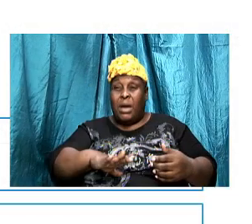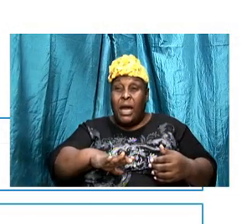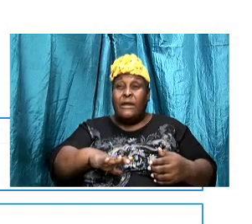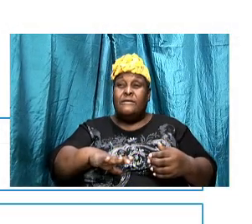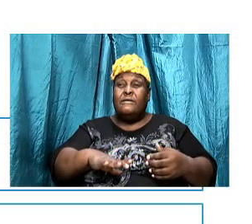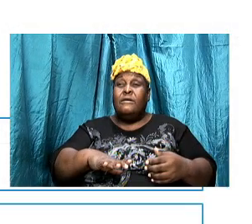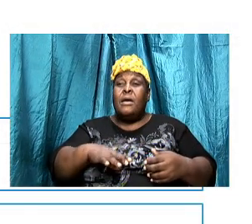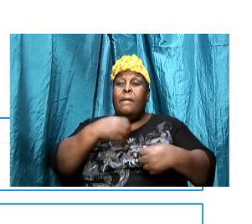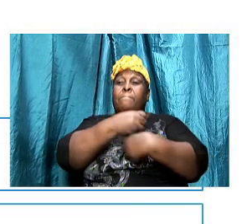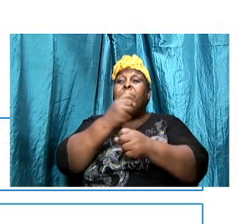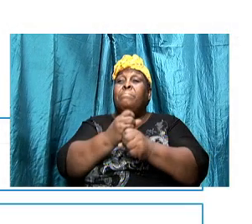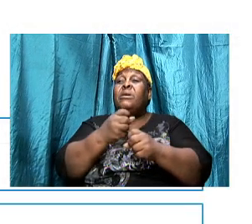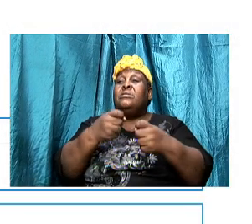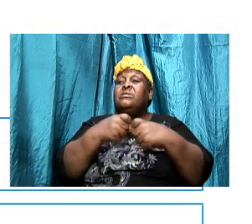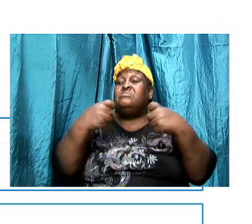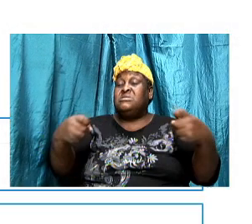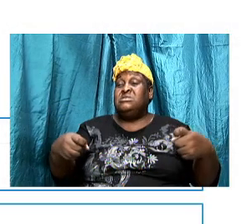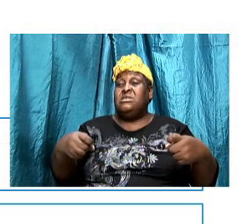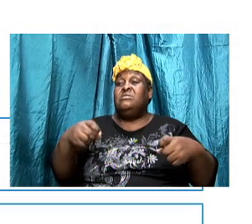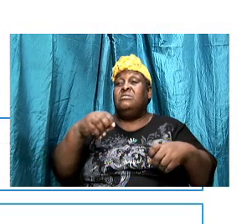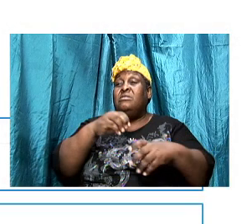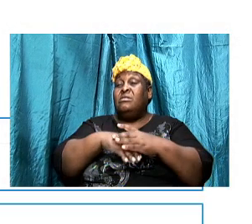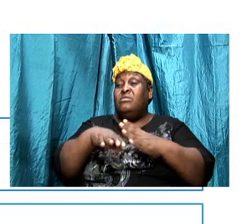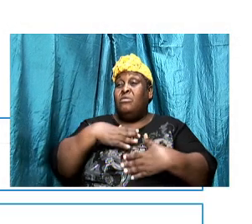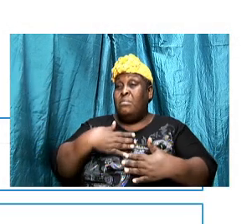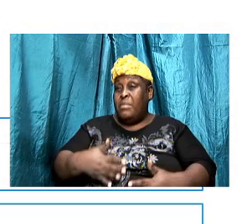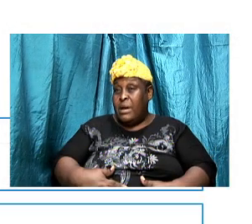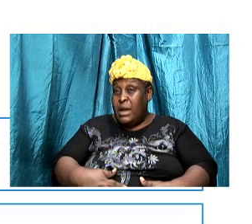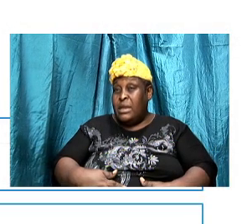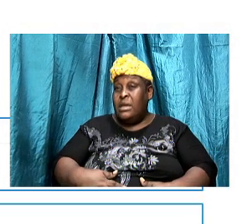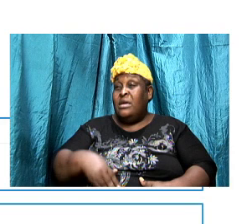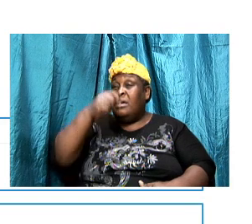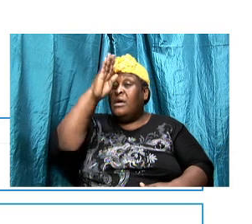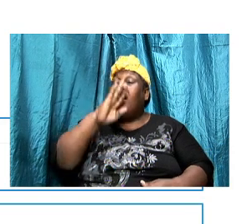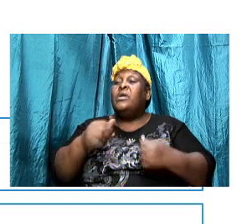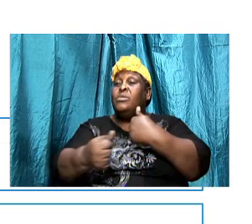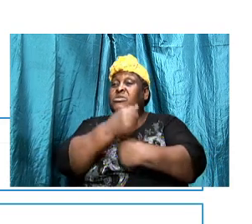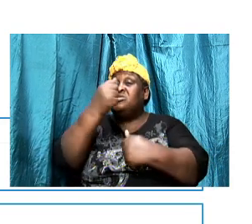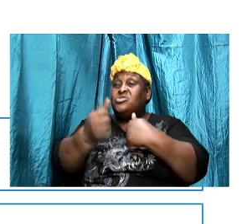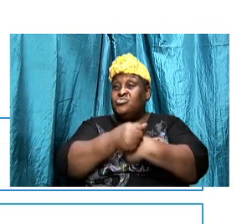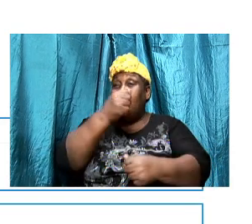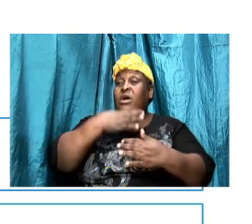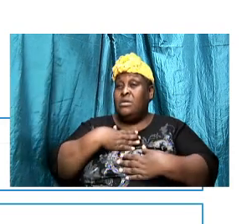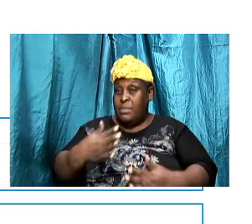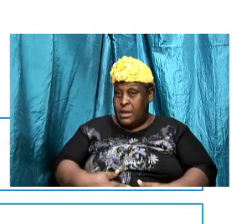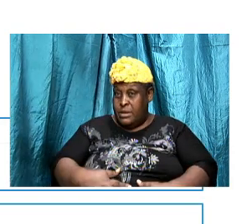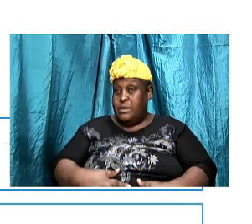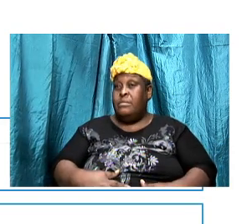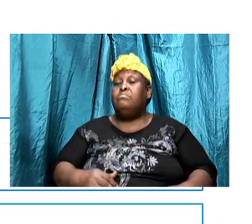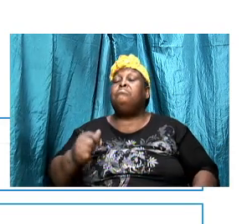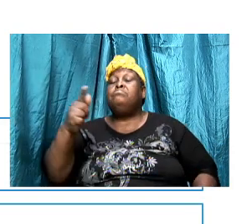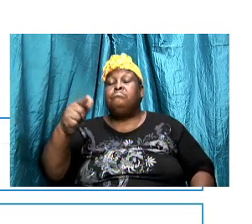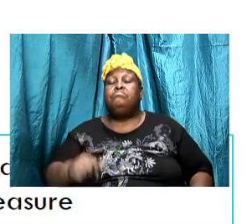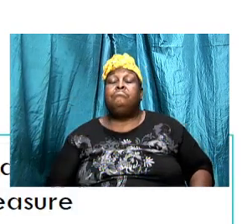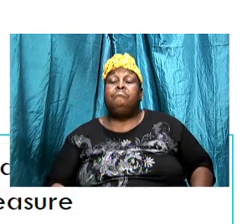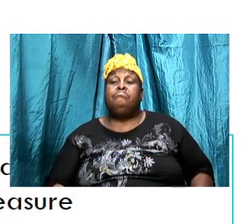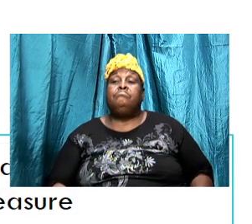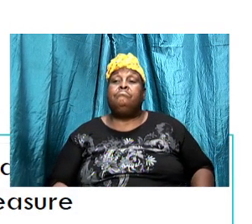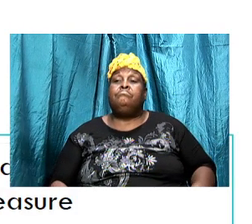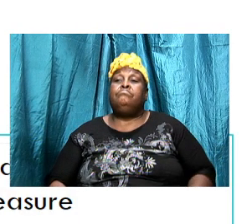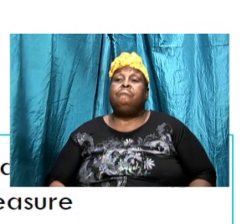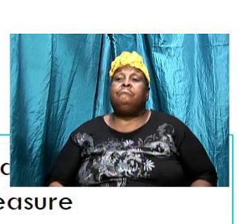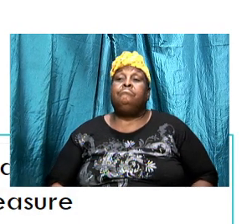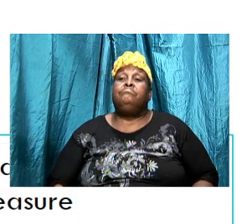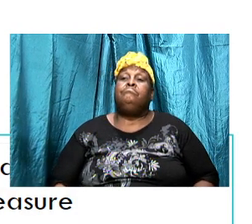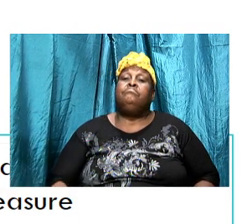he destroyed Uzzah. Okay, so let us look now at chapter 4